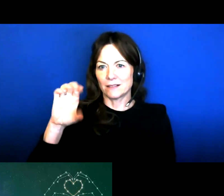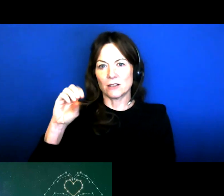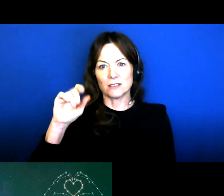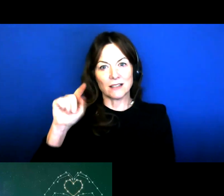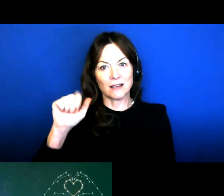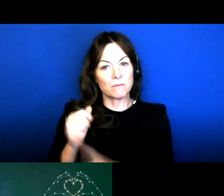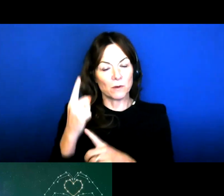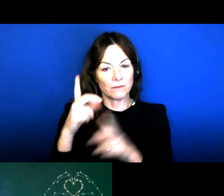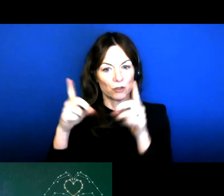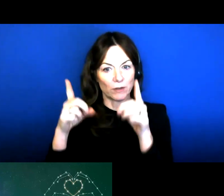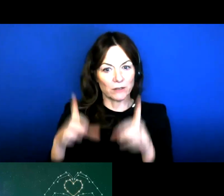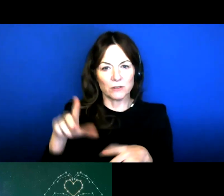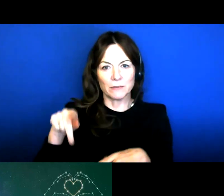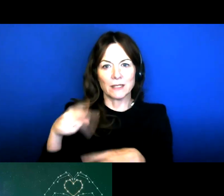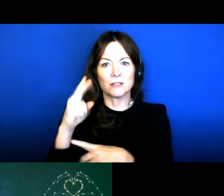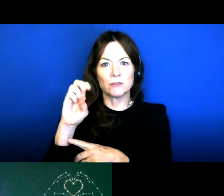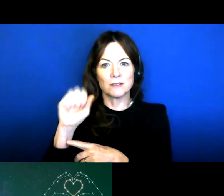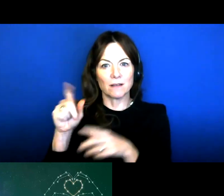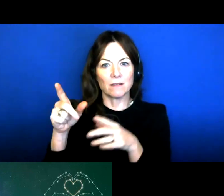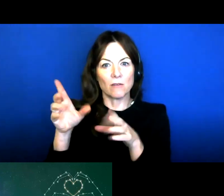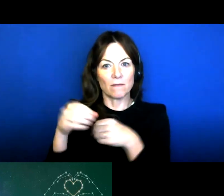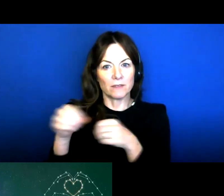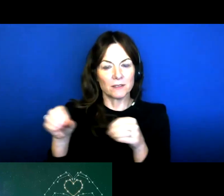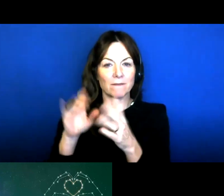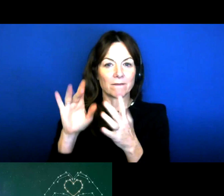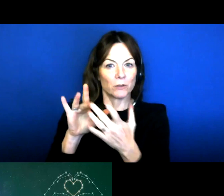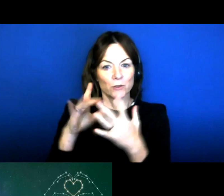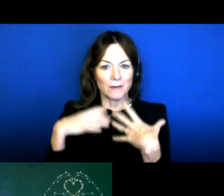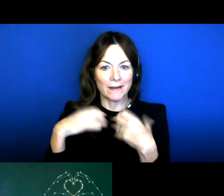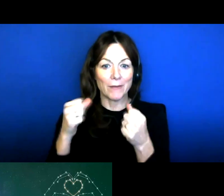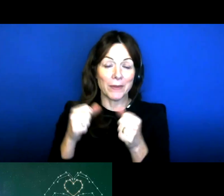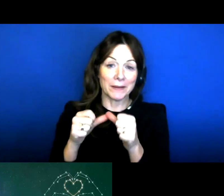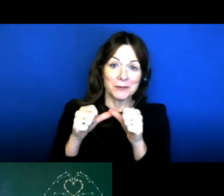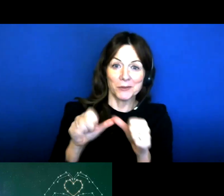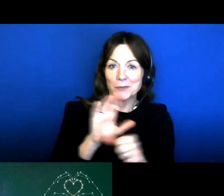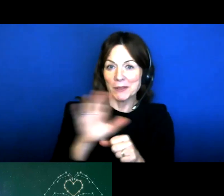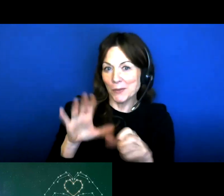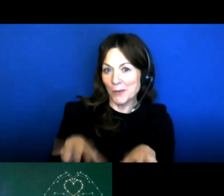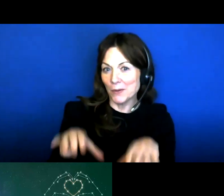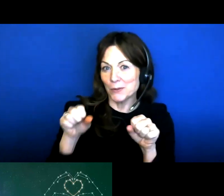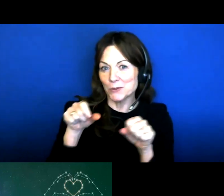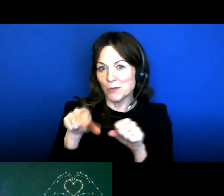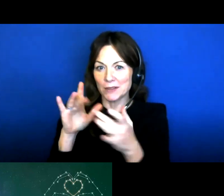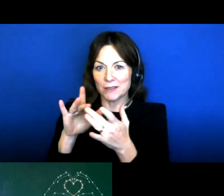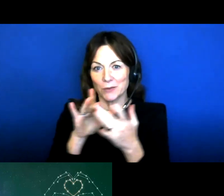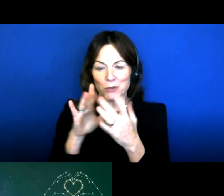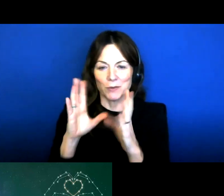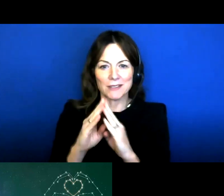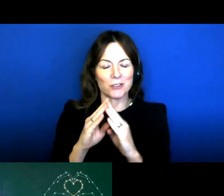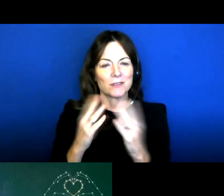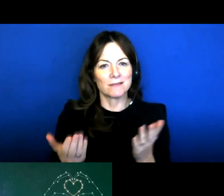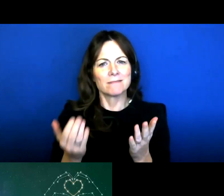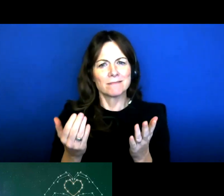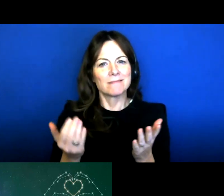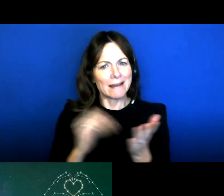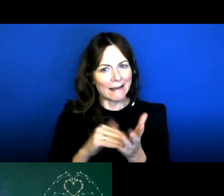directors with the PHSA Office of Virtual Health. Continue to be your host for these virtual sessions. And again, my pleasure to welcome